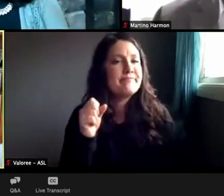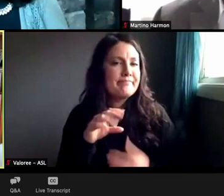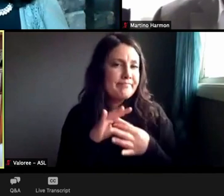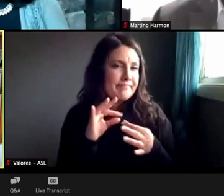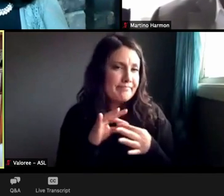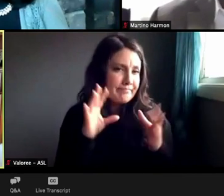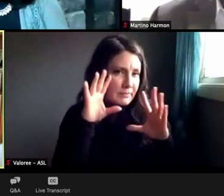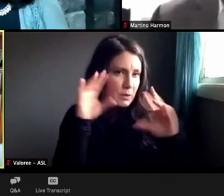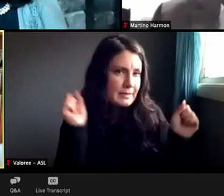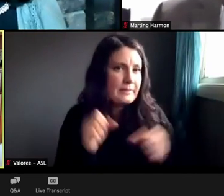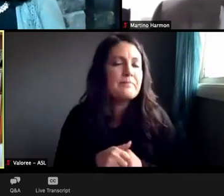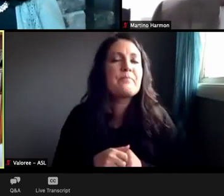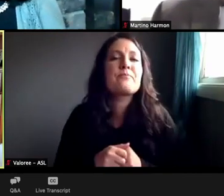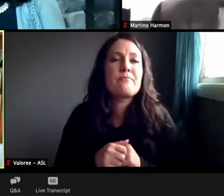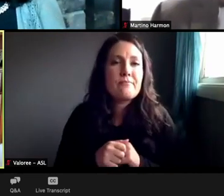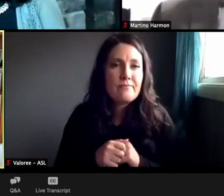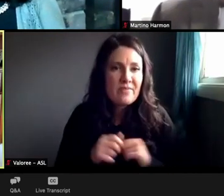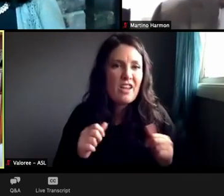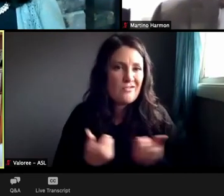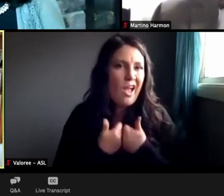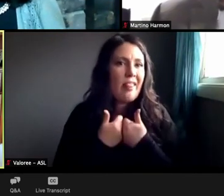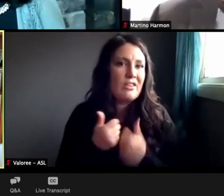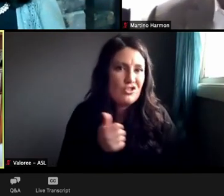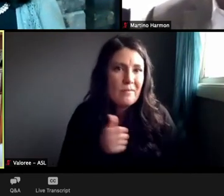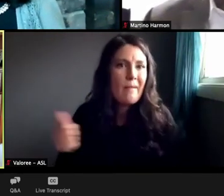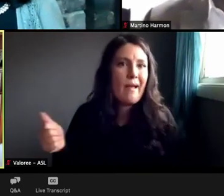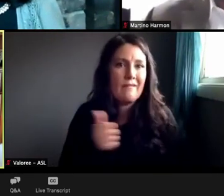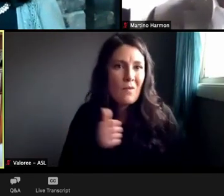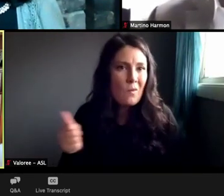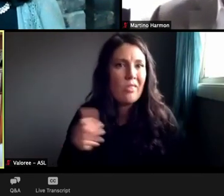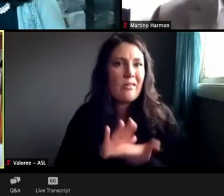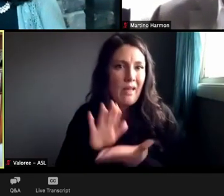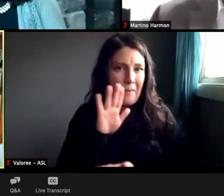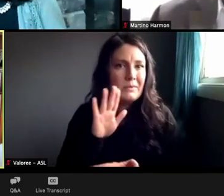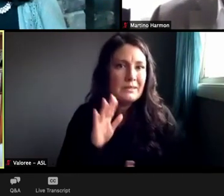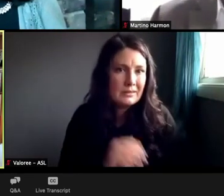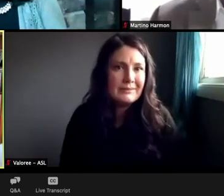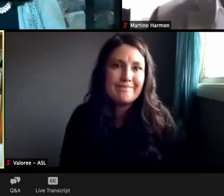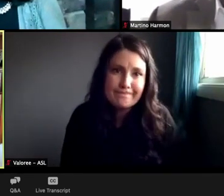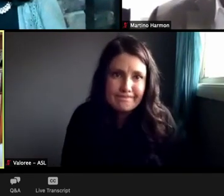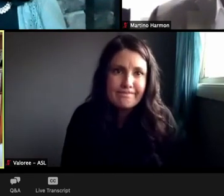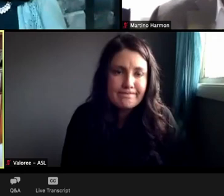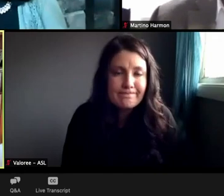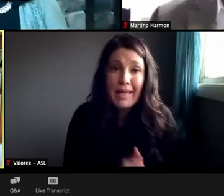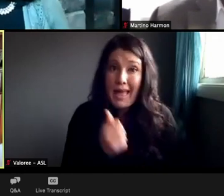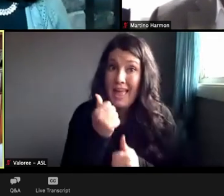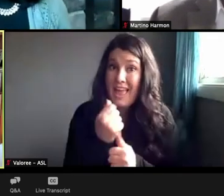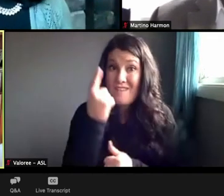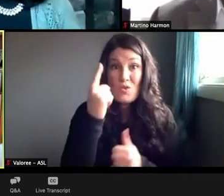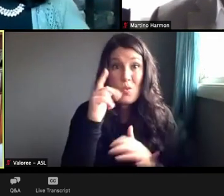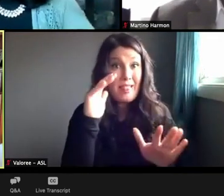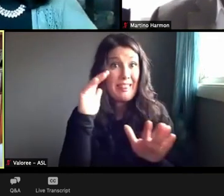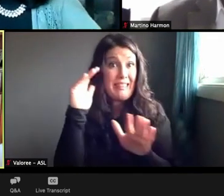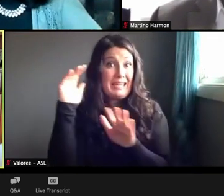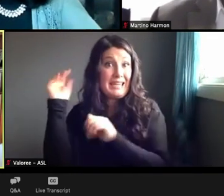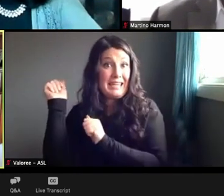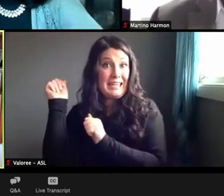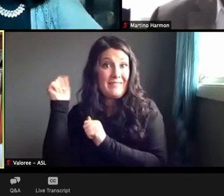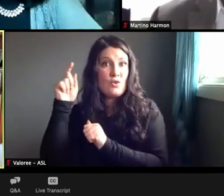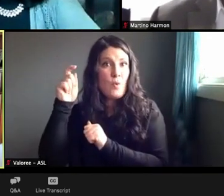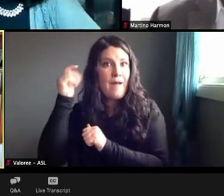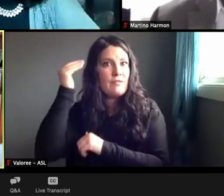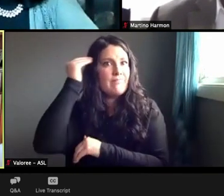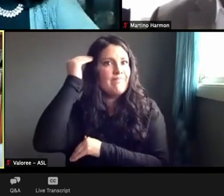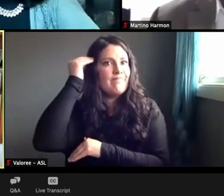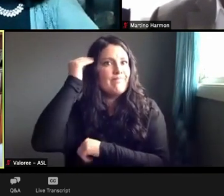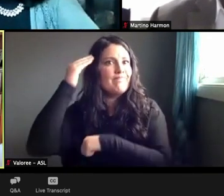and going from the campus. I think everyone who is leaving has to be cognizant of the health of the place, of the people